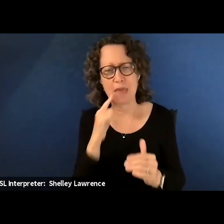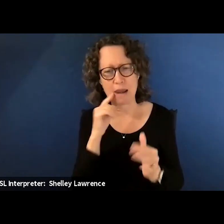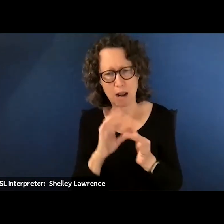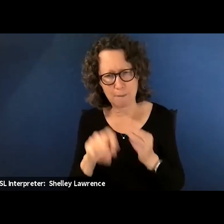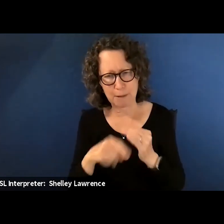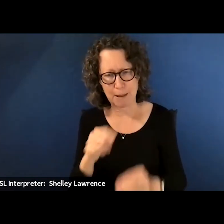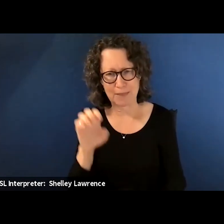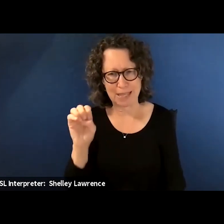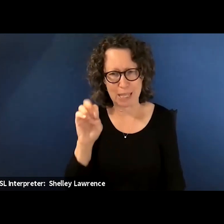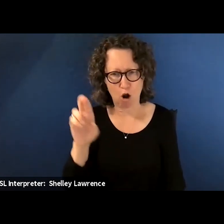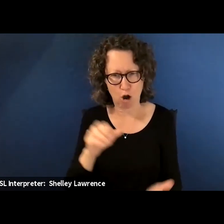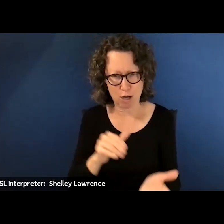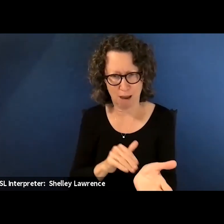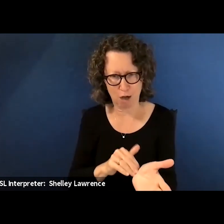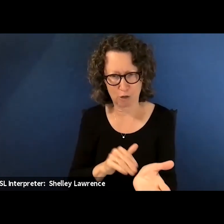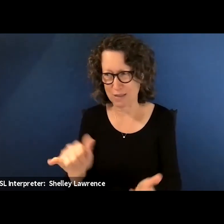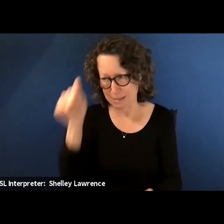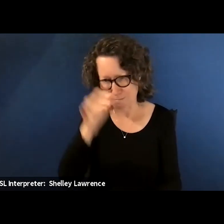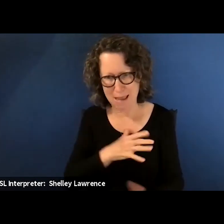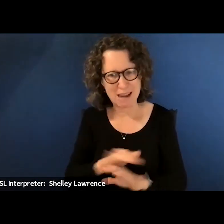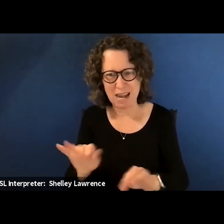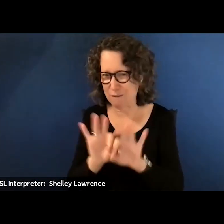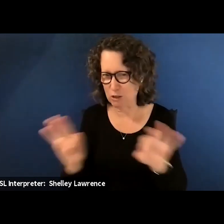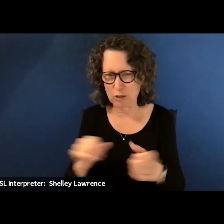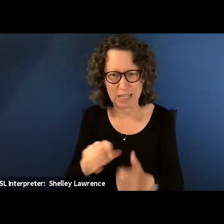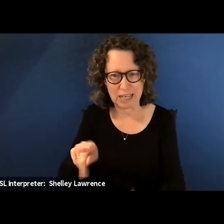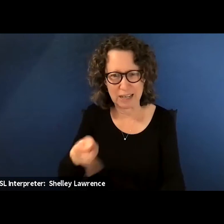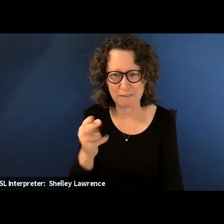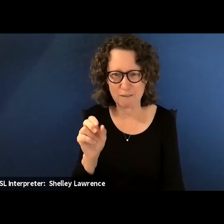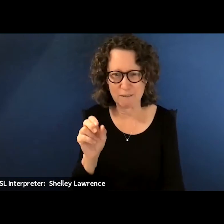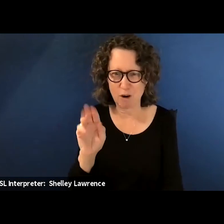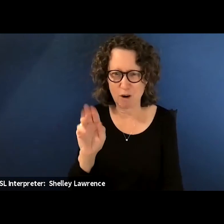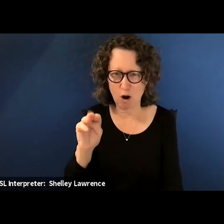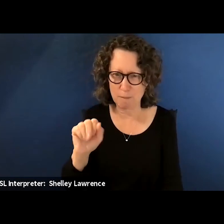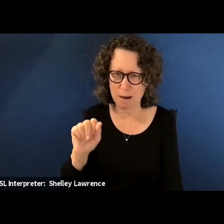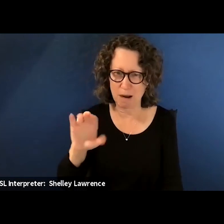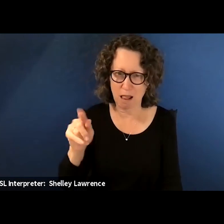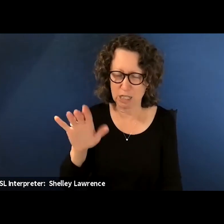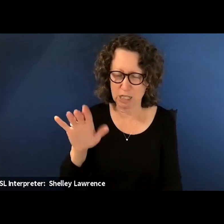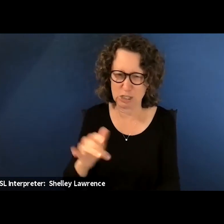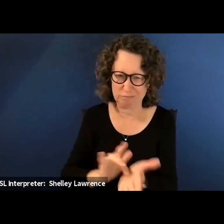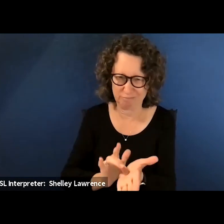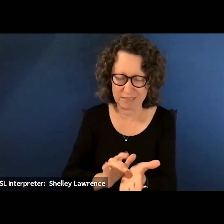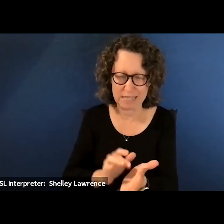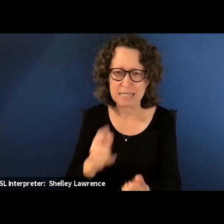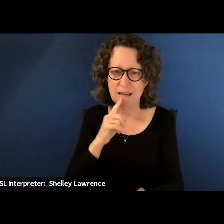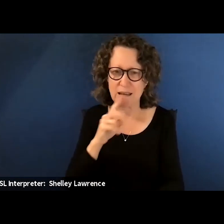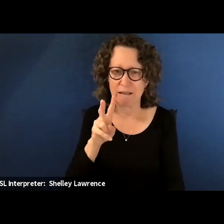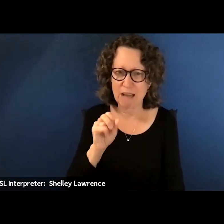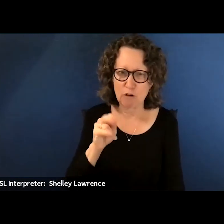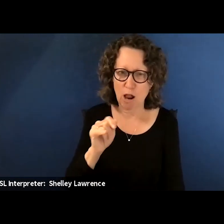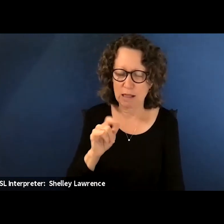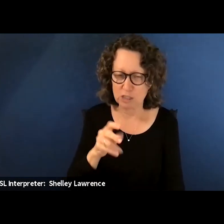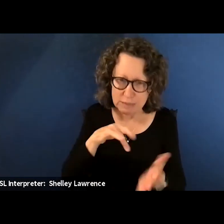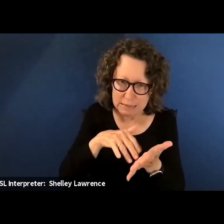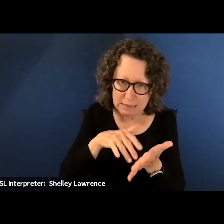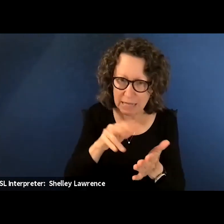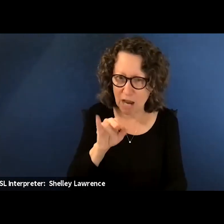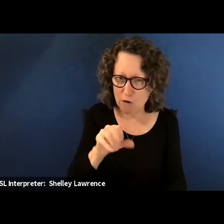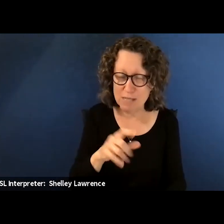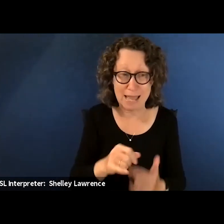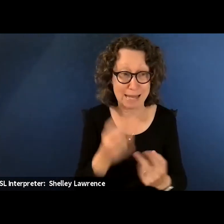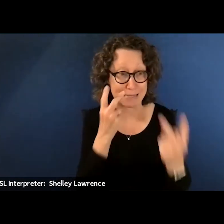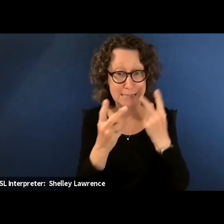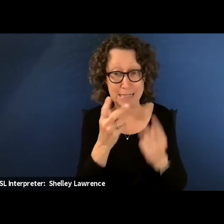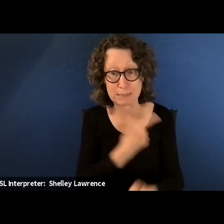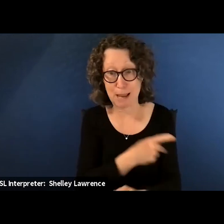the ER doctor. This man doesn't have a degree in pharmacology. He's not a virologist, and he maybe sees patients in